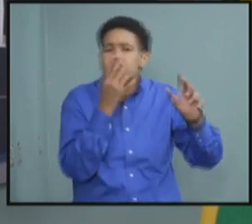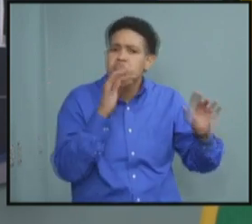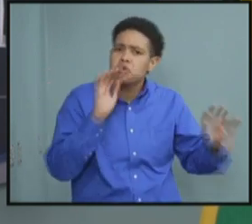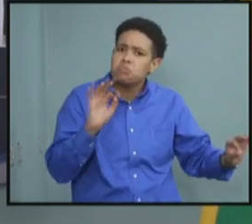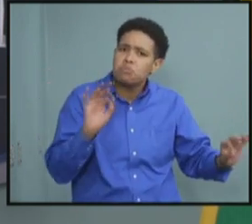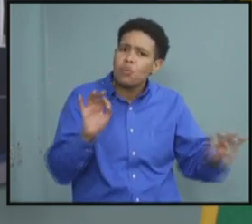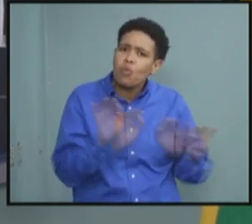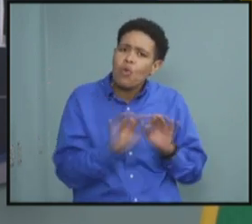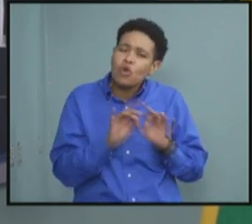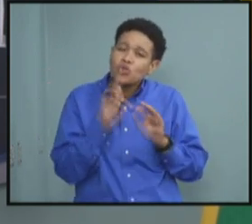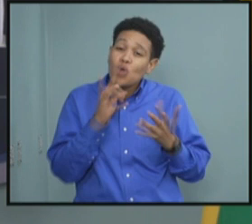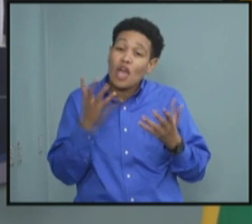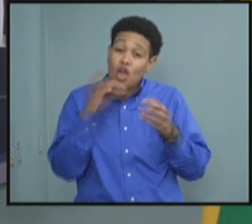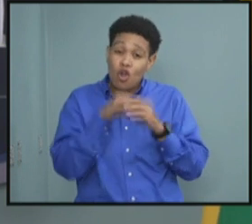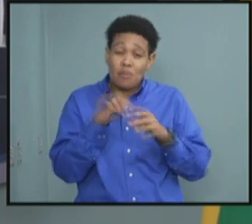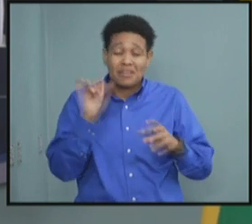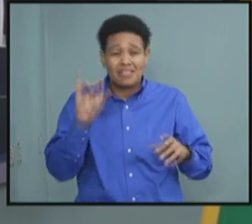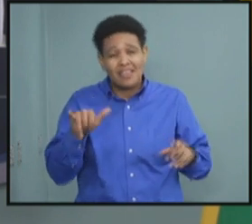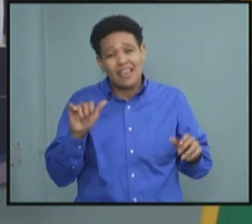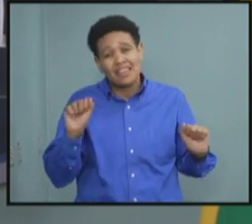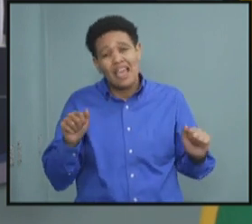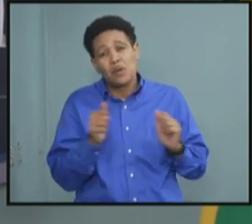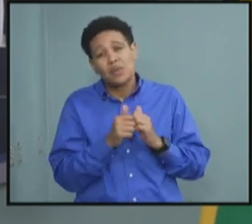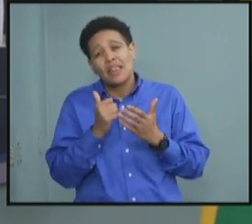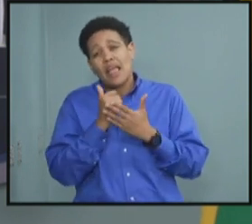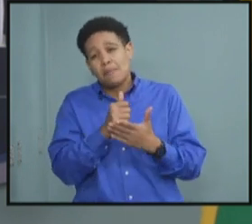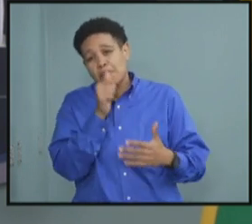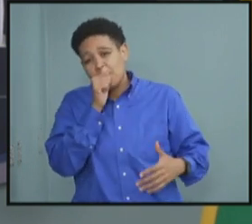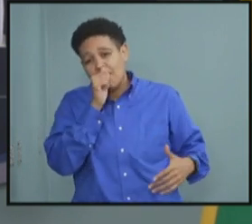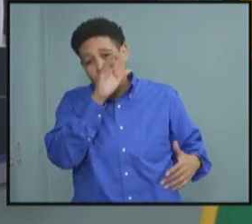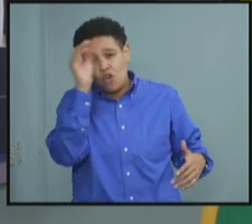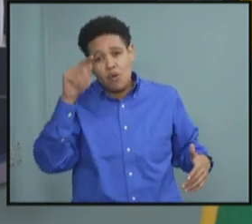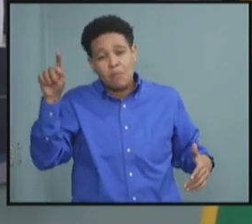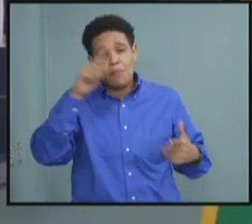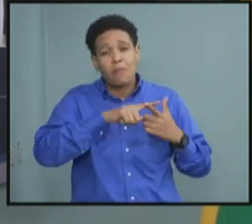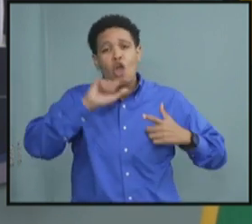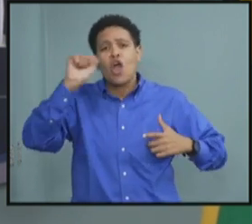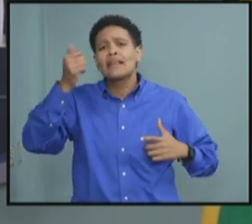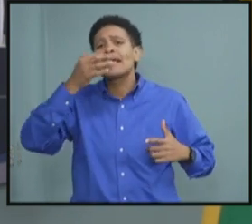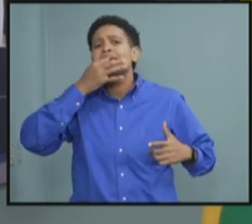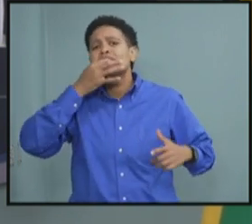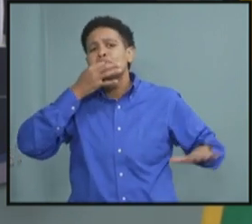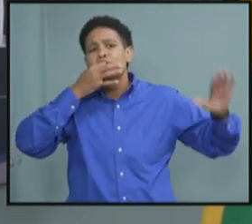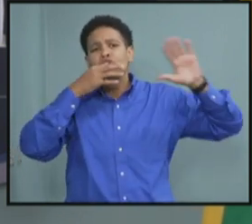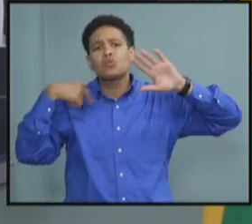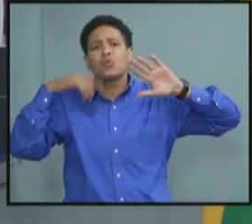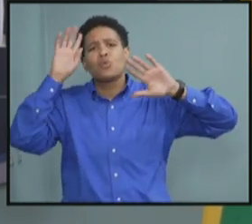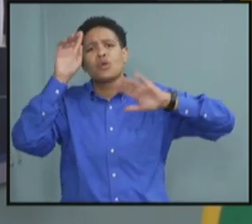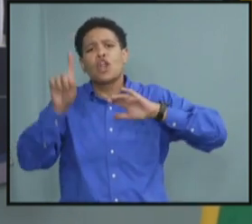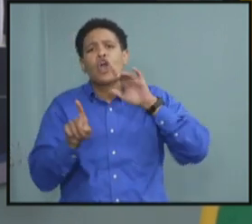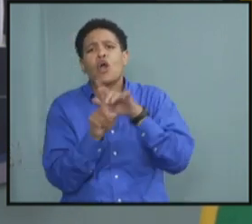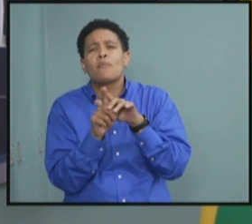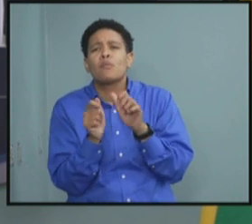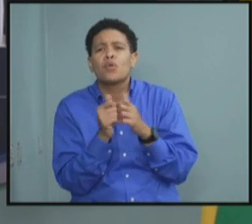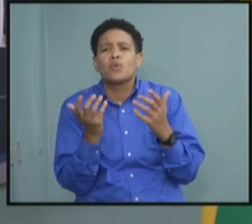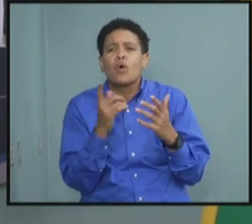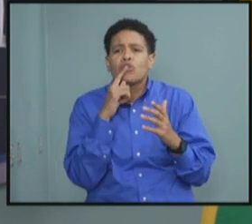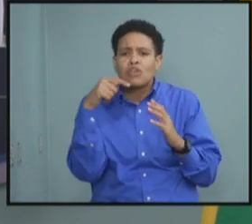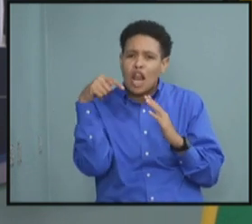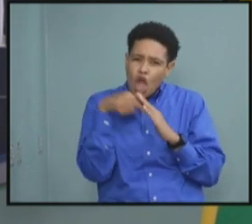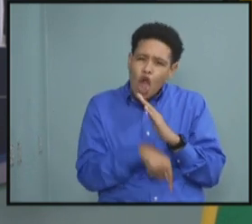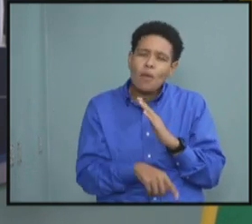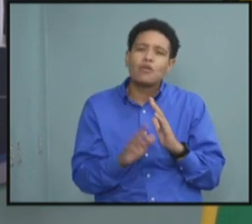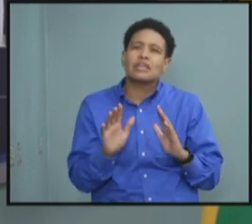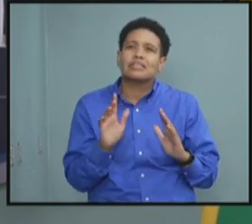this. So with the help of the private sector and other experts, we will come up with a